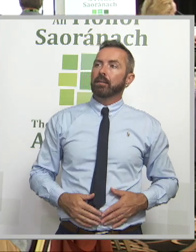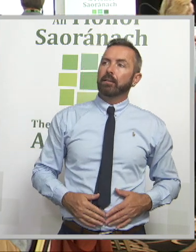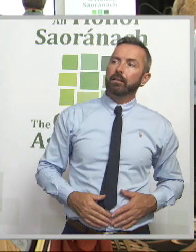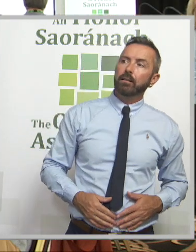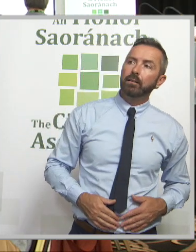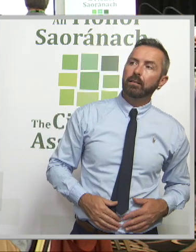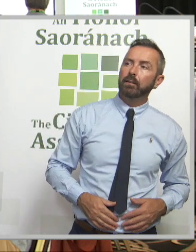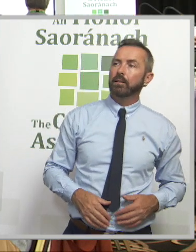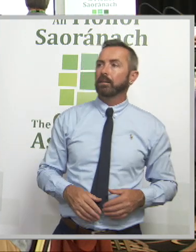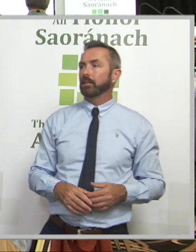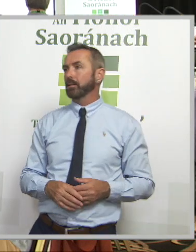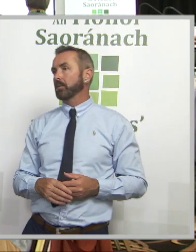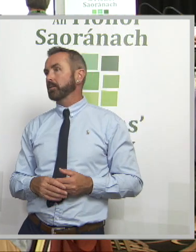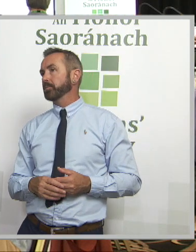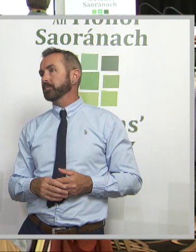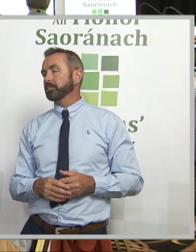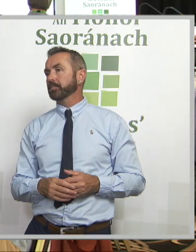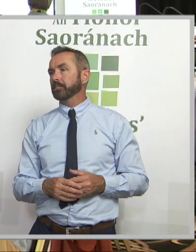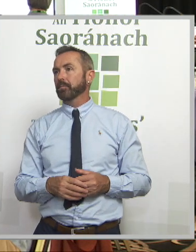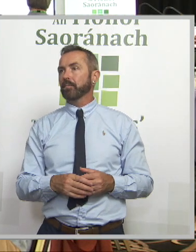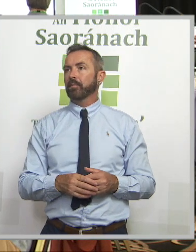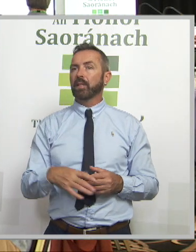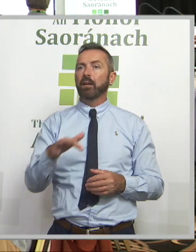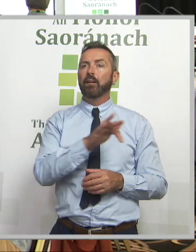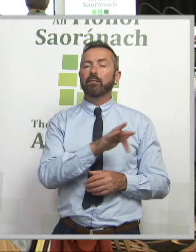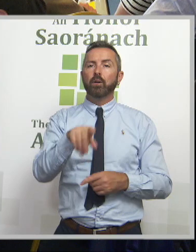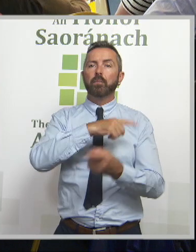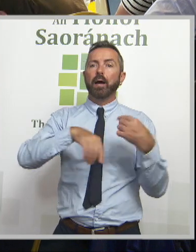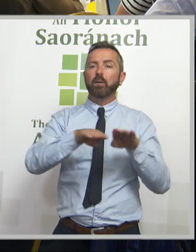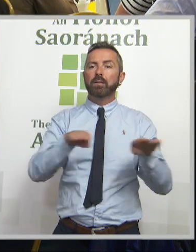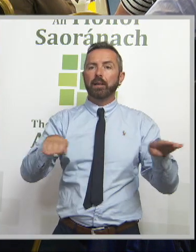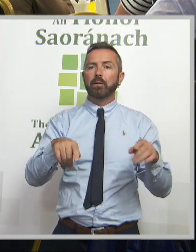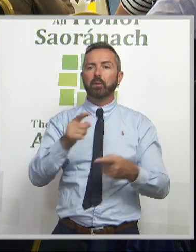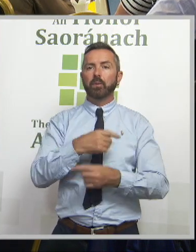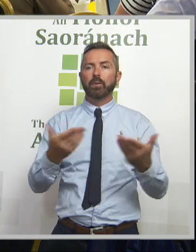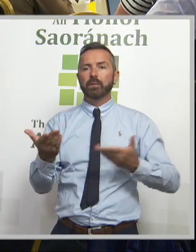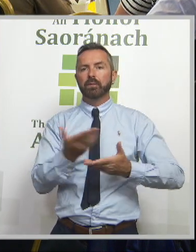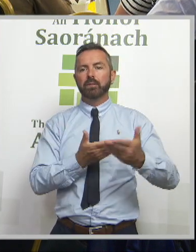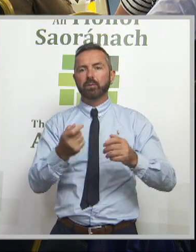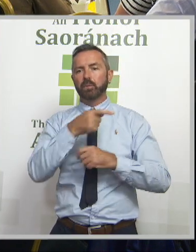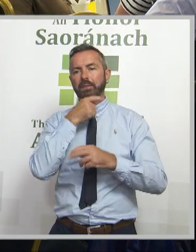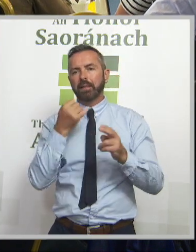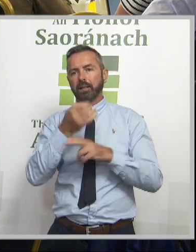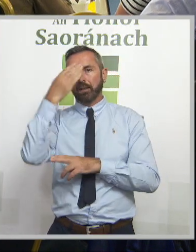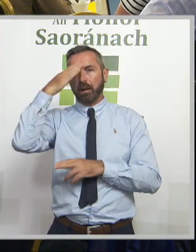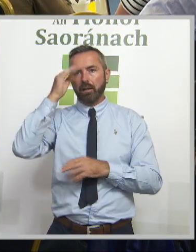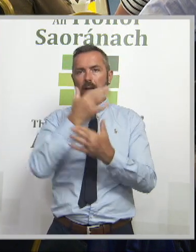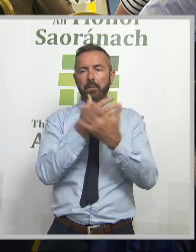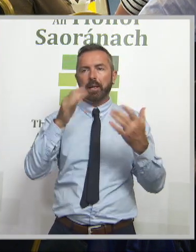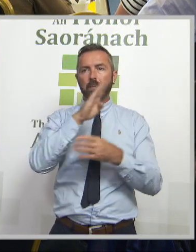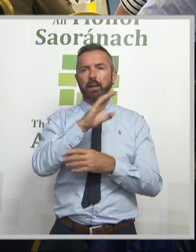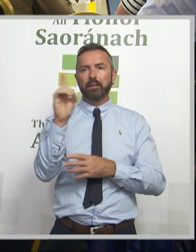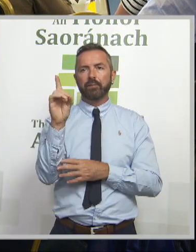table here. Just from our table here that we were discussing there, and we said that in Ireland, how many